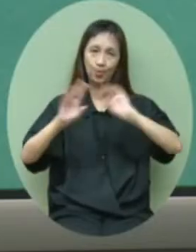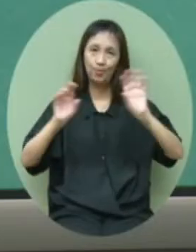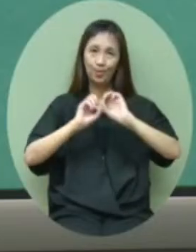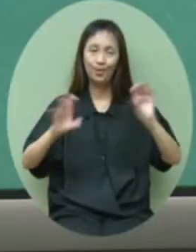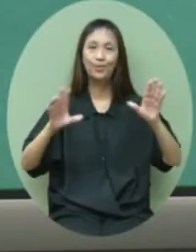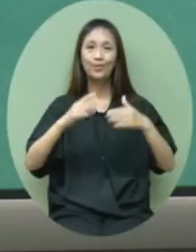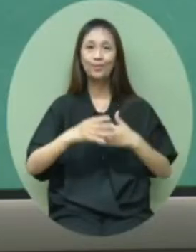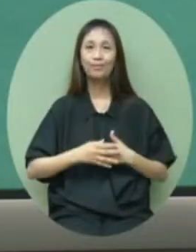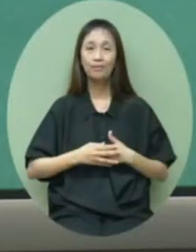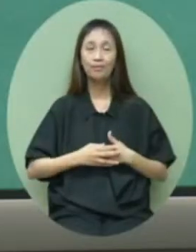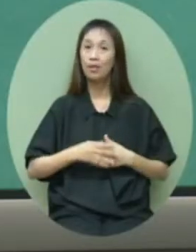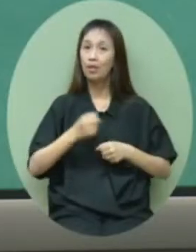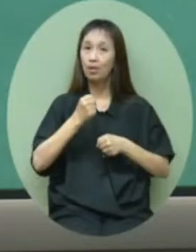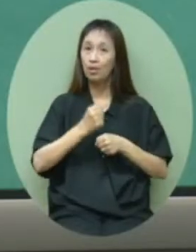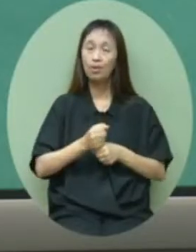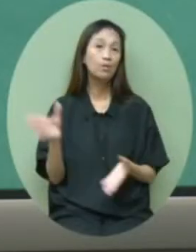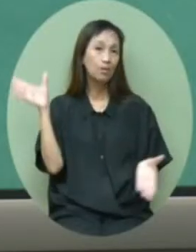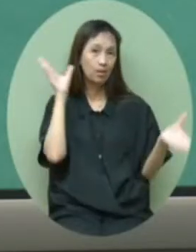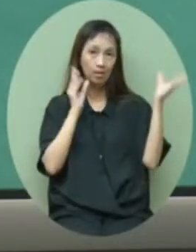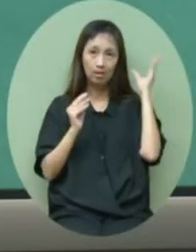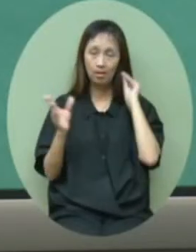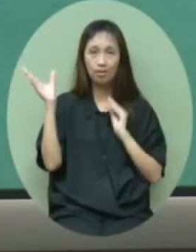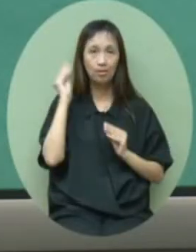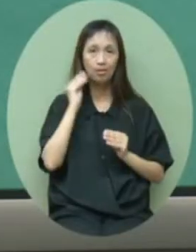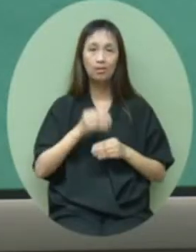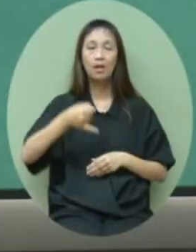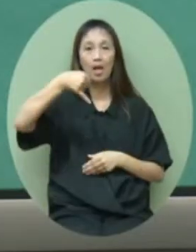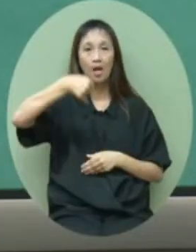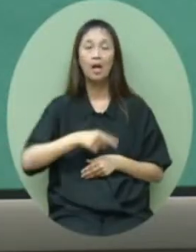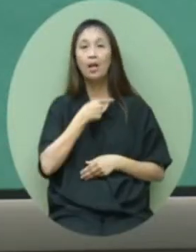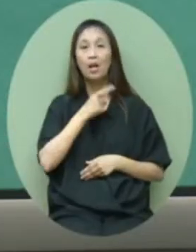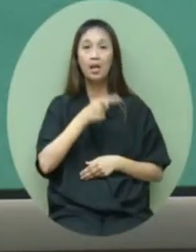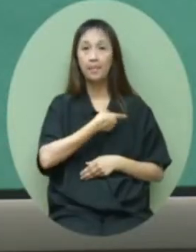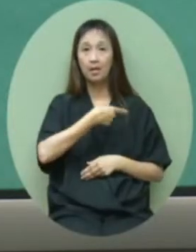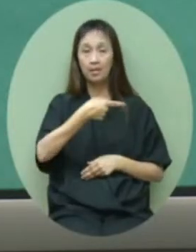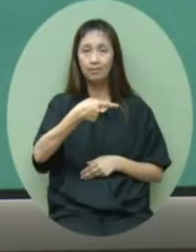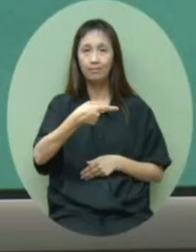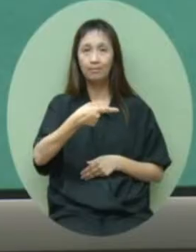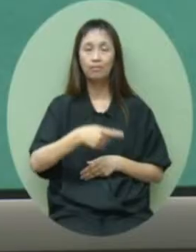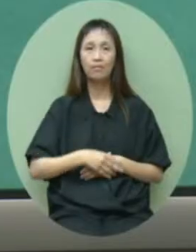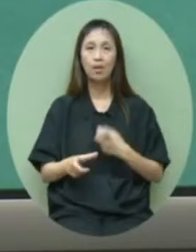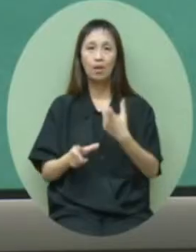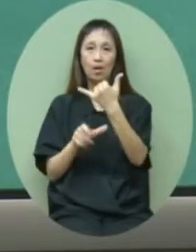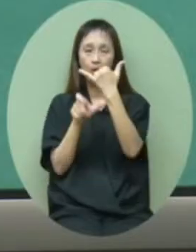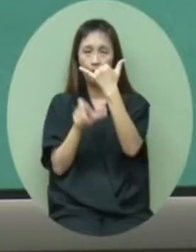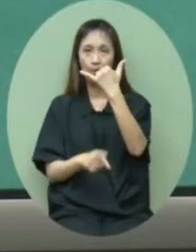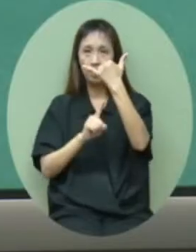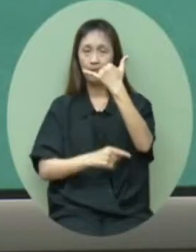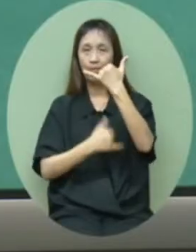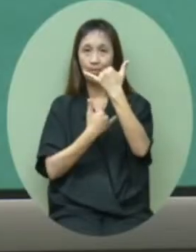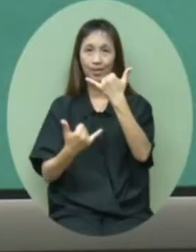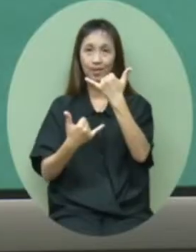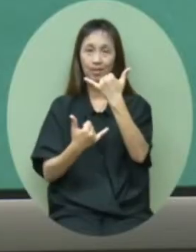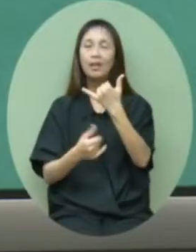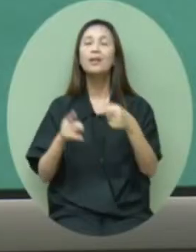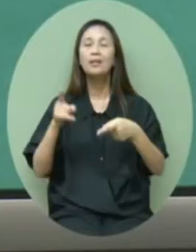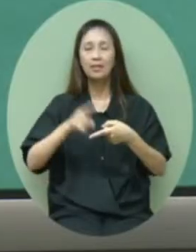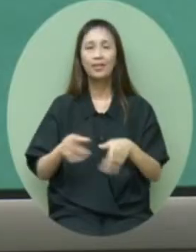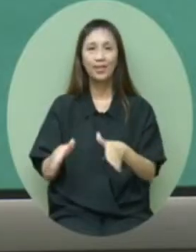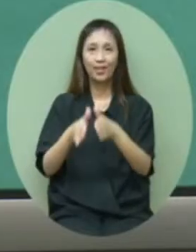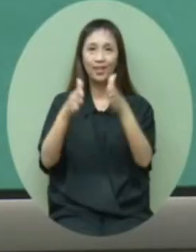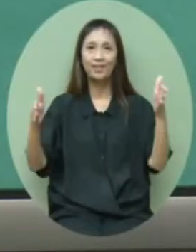be delivered in September. As for the public consultation sessions, they will